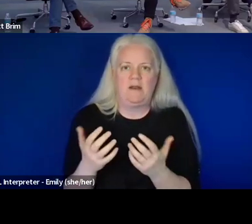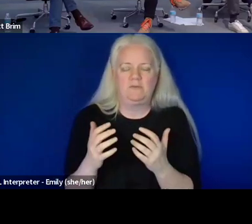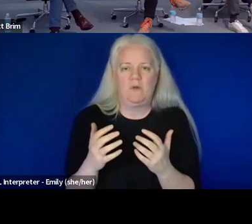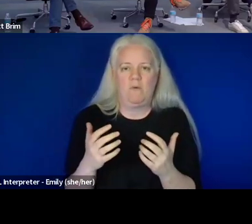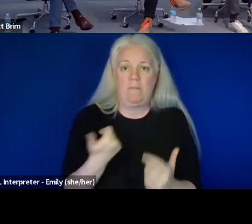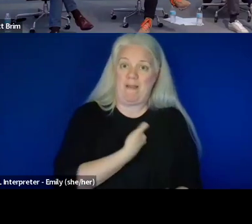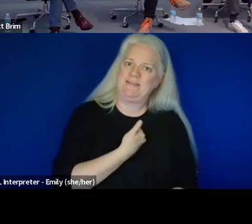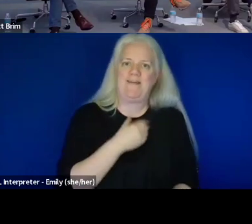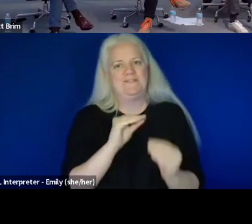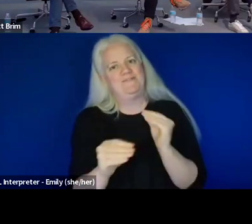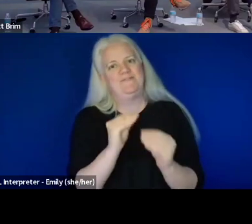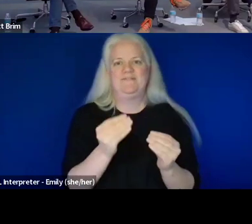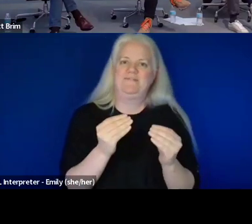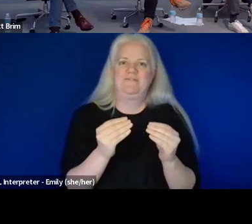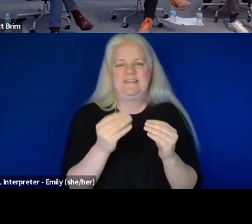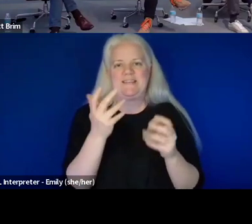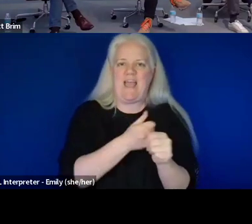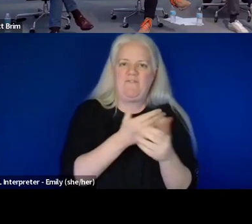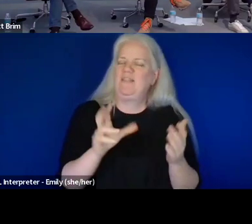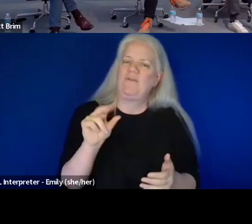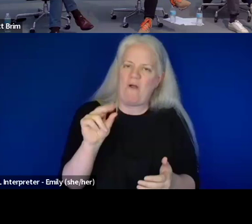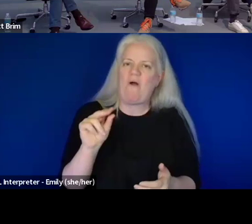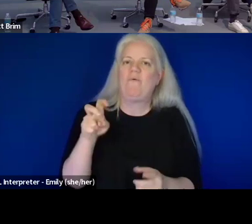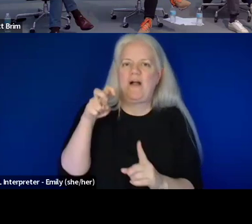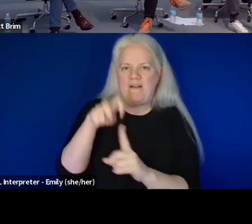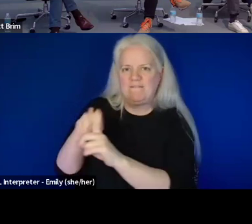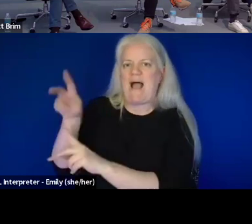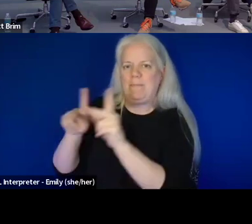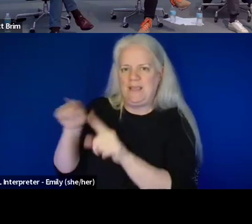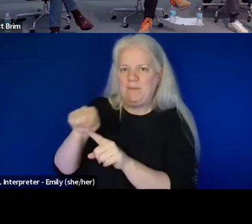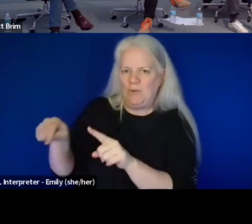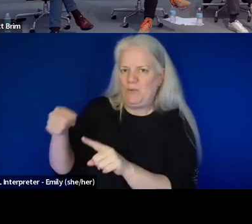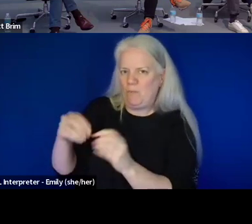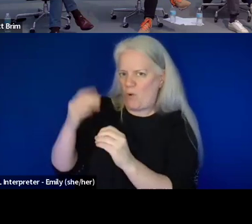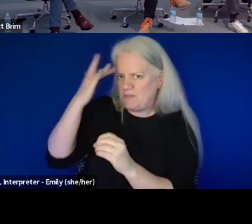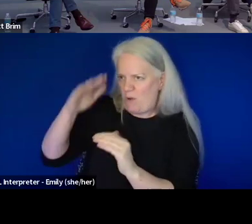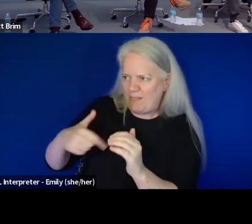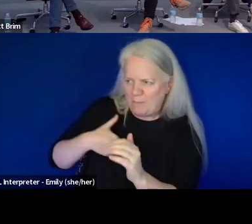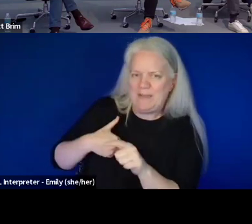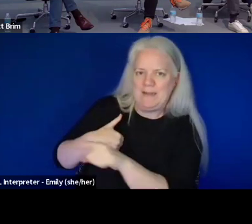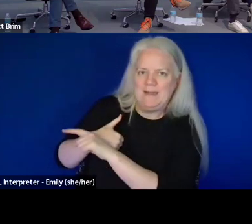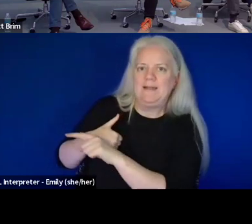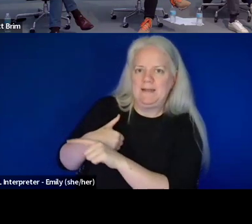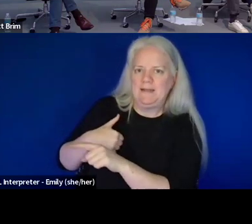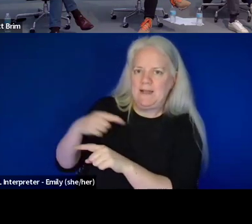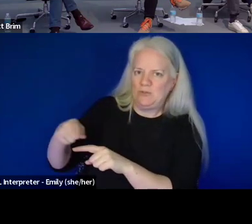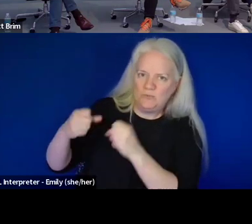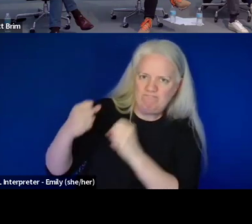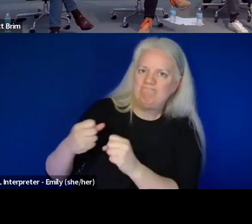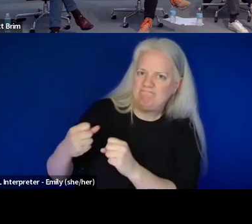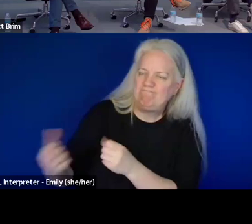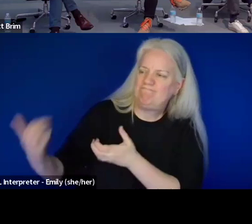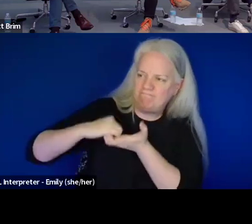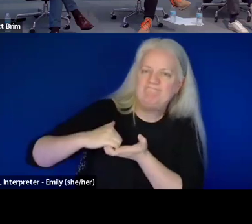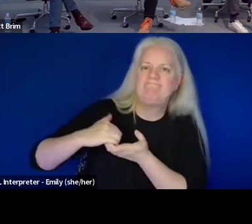everything myself, but to find people that are smarter than me and as dedicated as I am, and then try to give